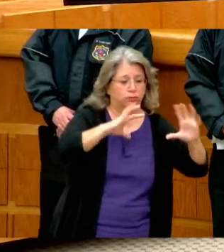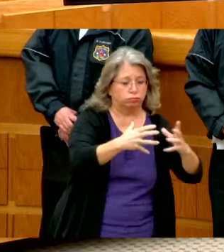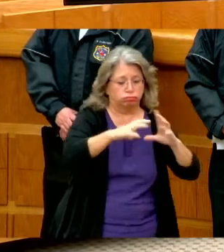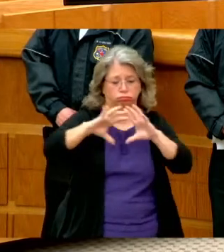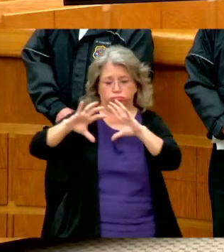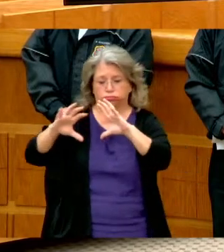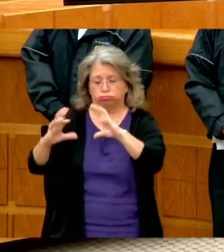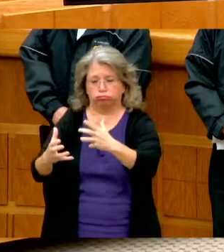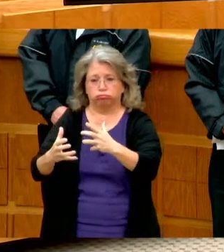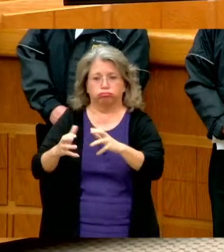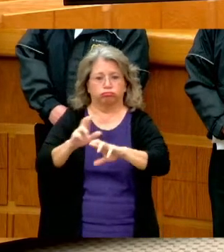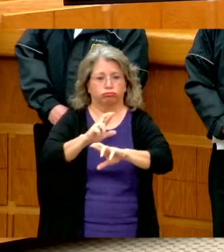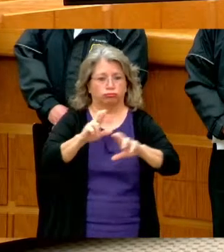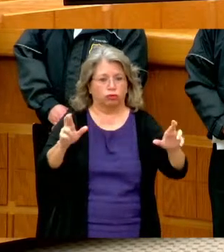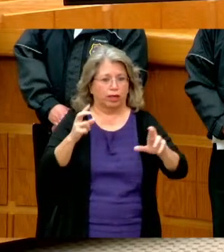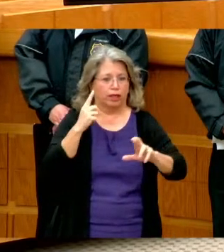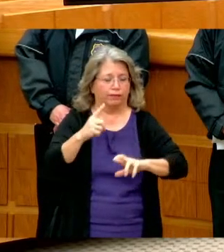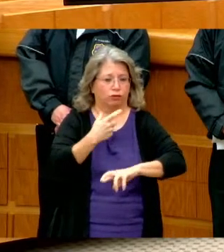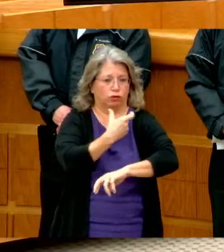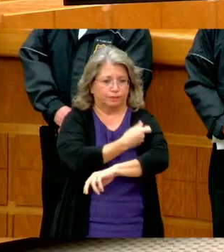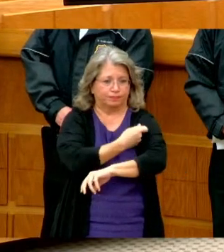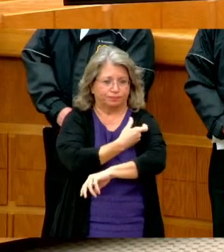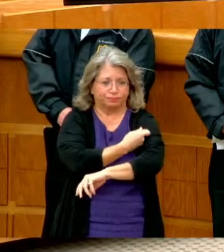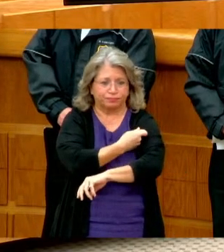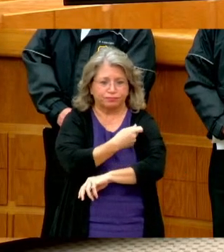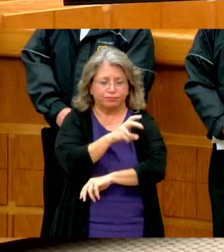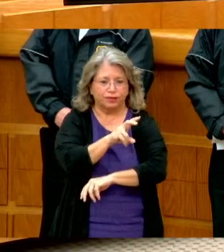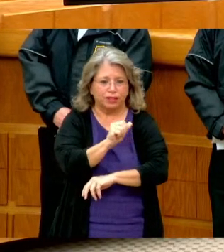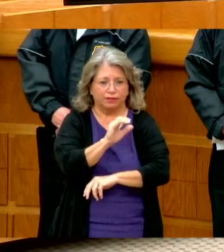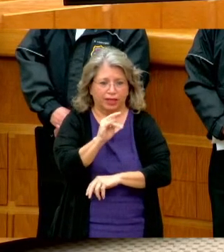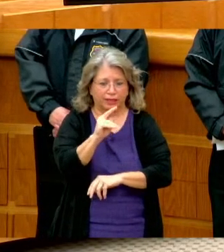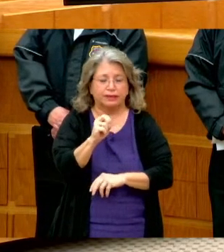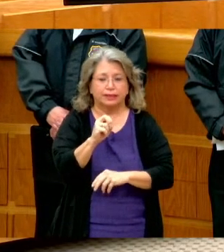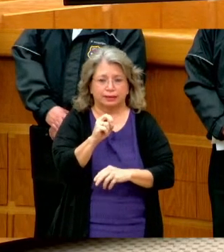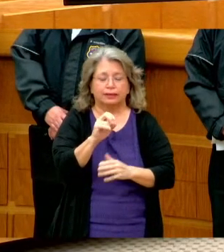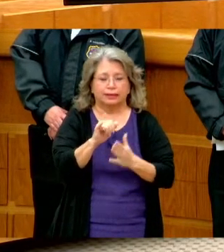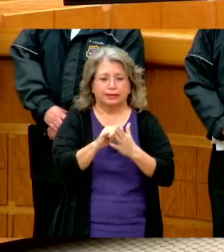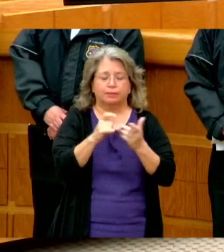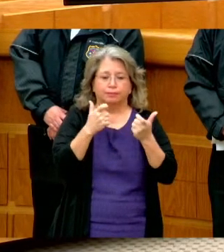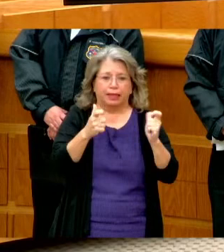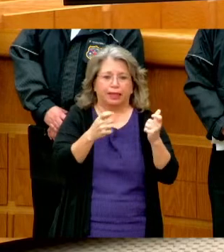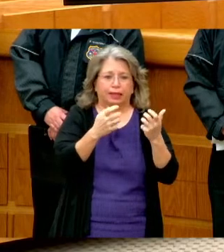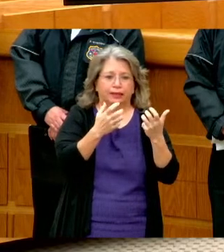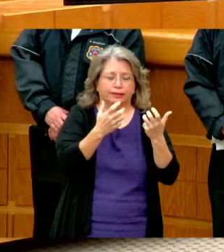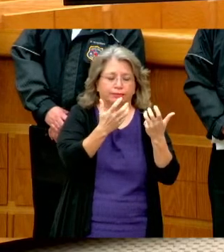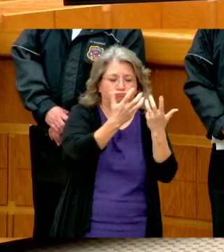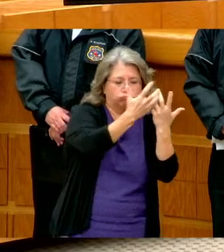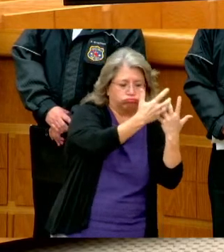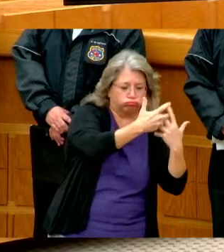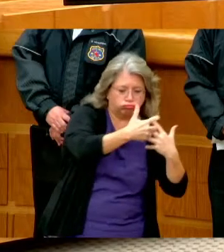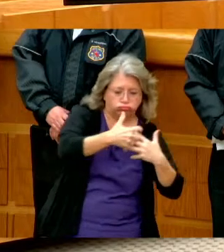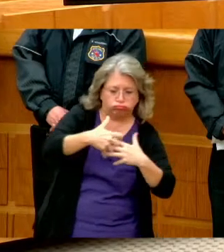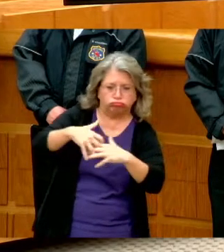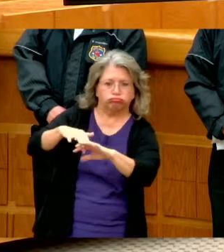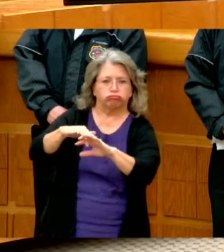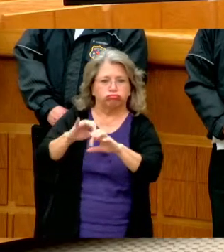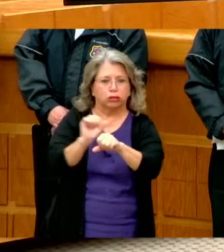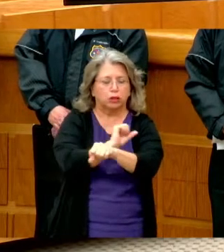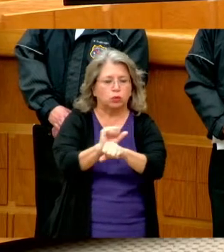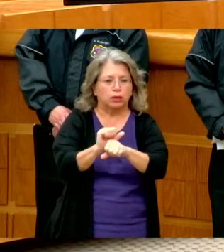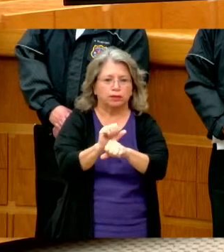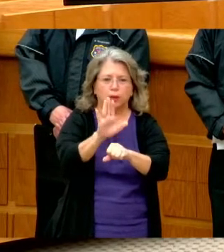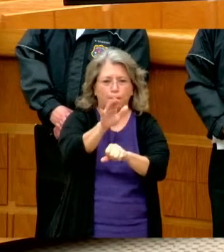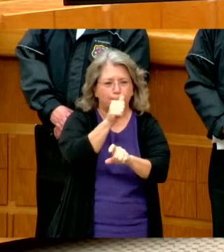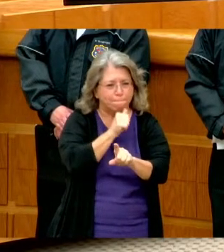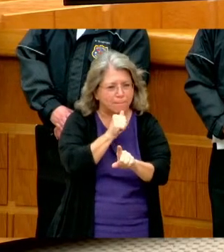and getting organized is quite a logistical effort. And so be patient. If you're not the first one in line or